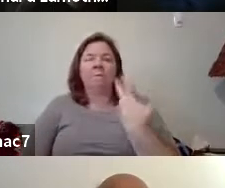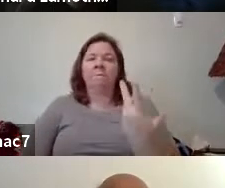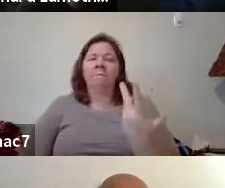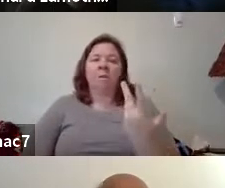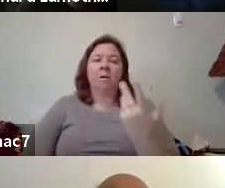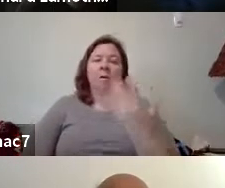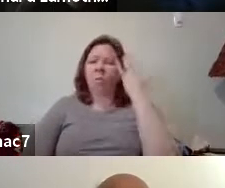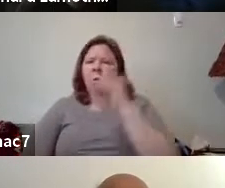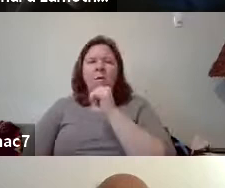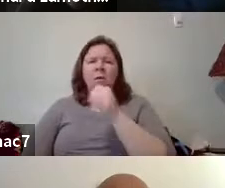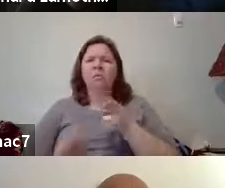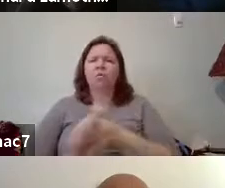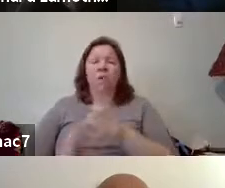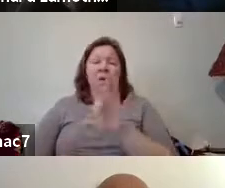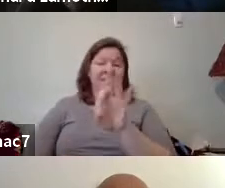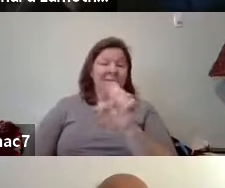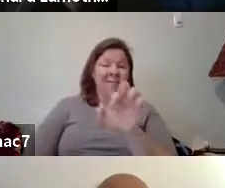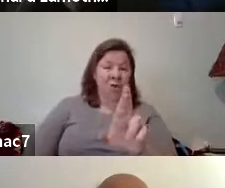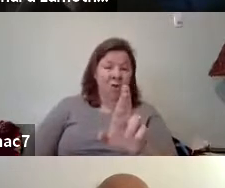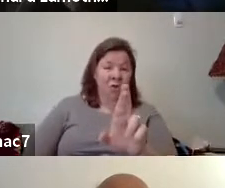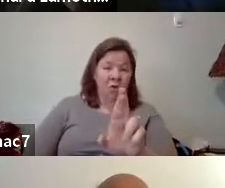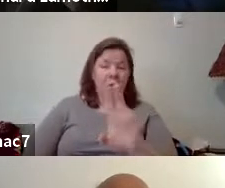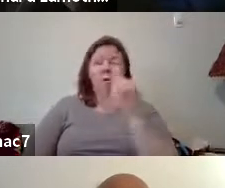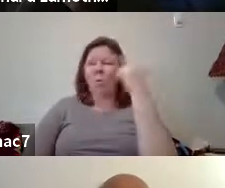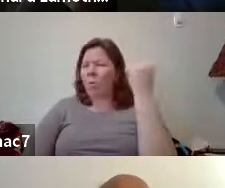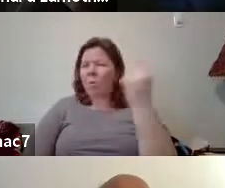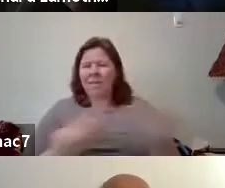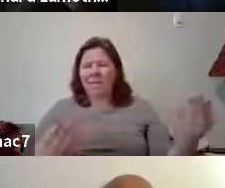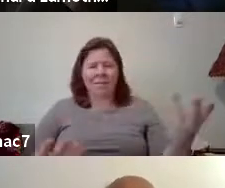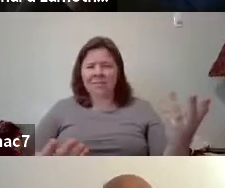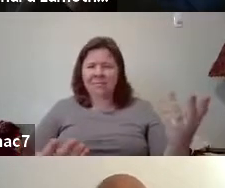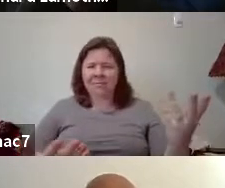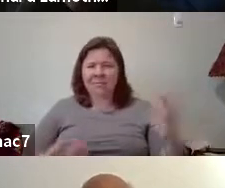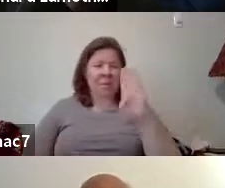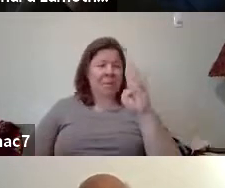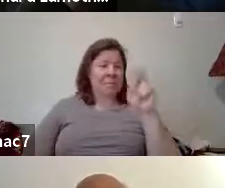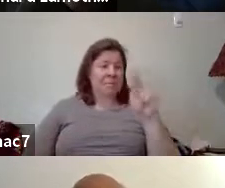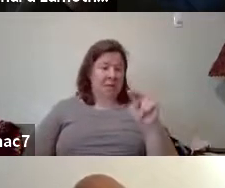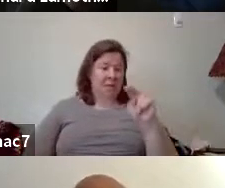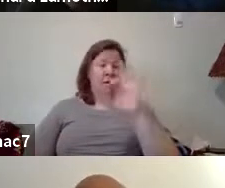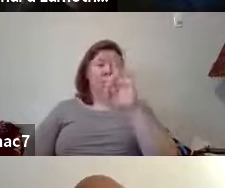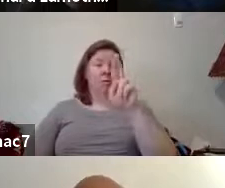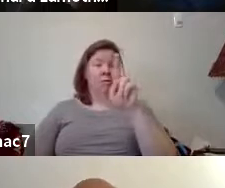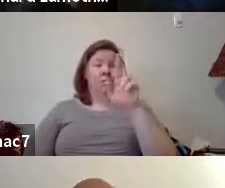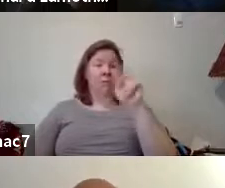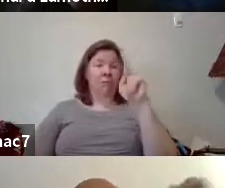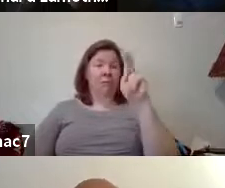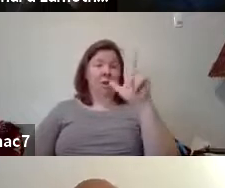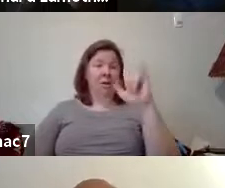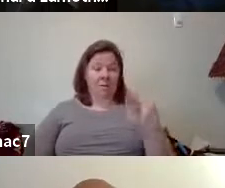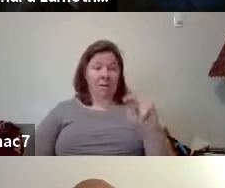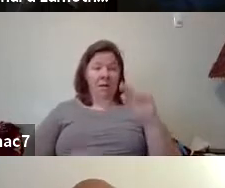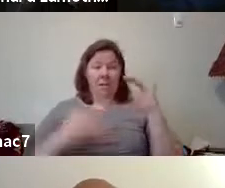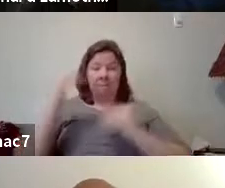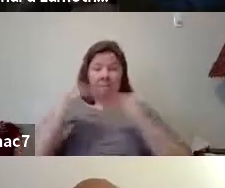Why not join? Fear. That's the only, on the other side of the Ben Franklin balance sheet, fear. Yeah, you